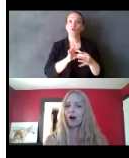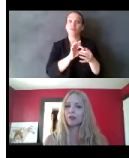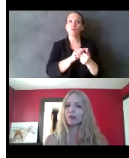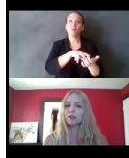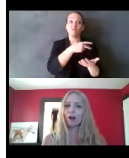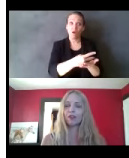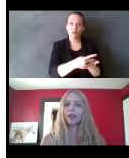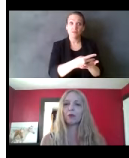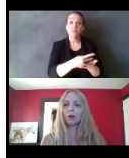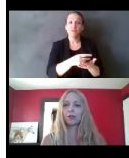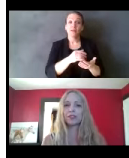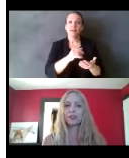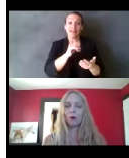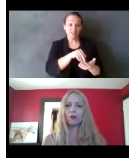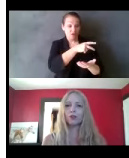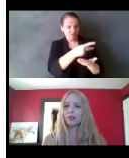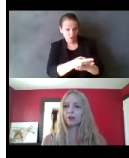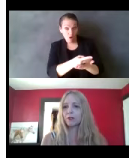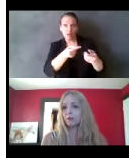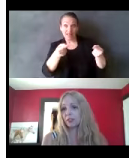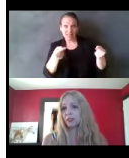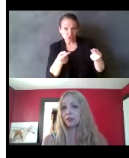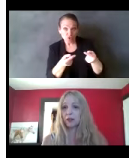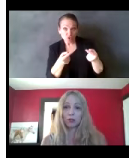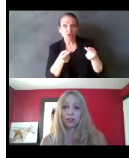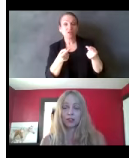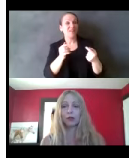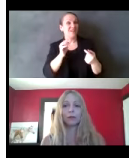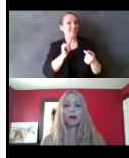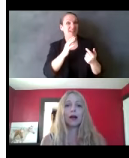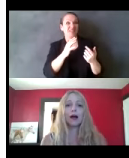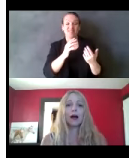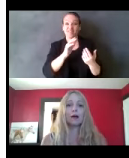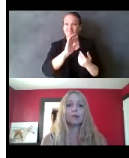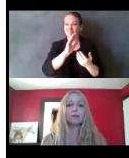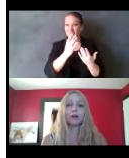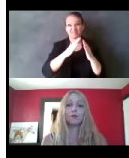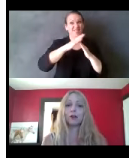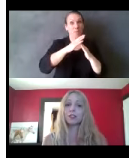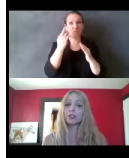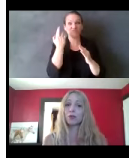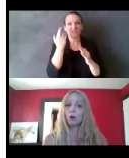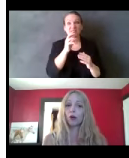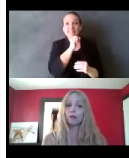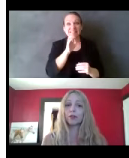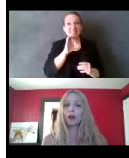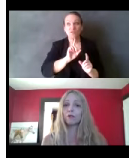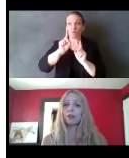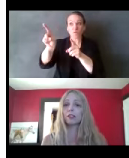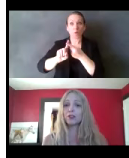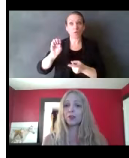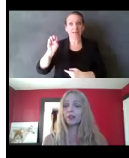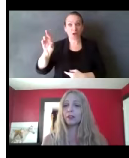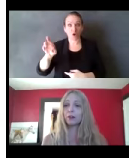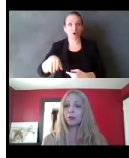from falls are the #1 reason older adults visit the emergency room. And falls lead to more